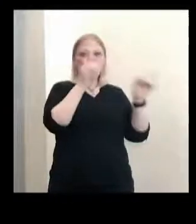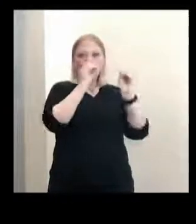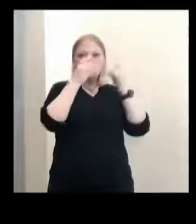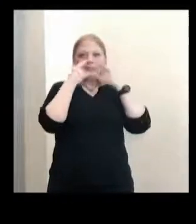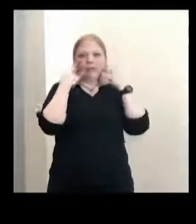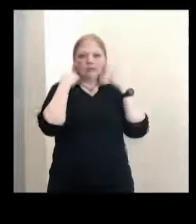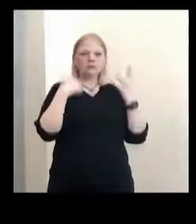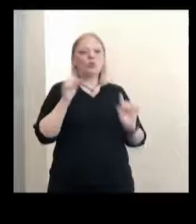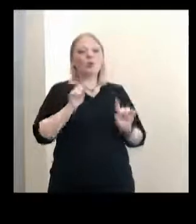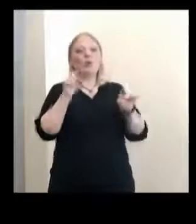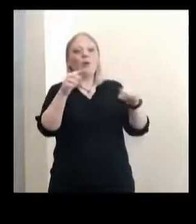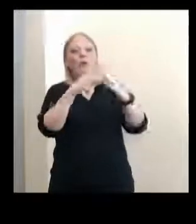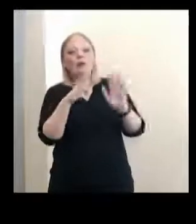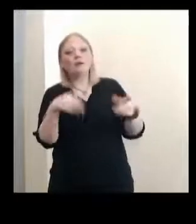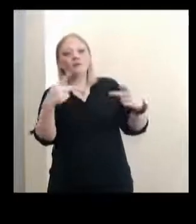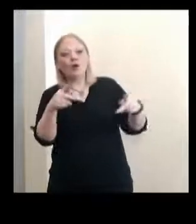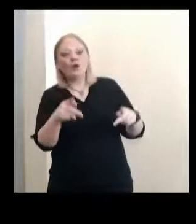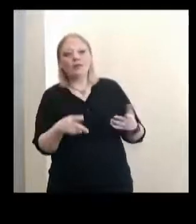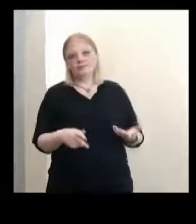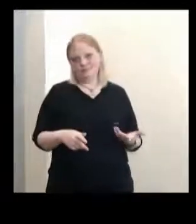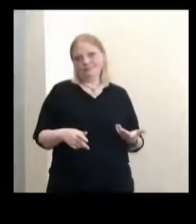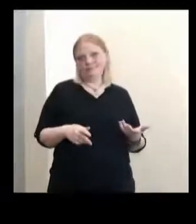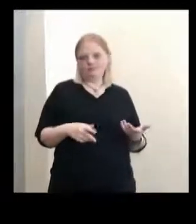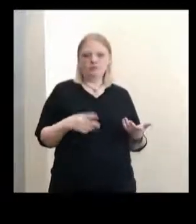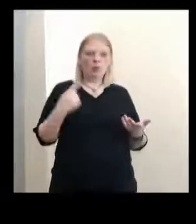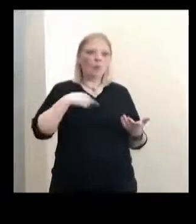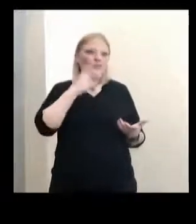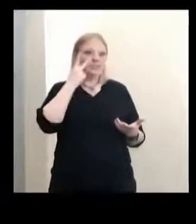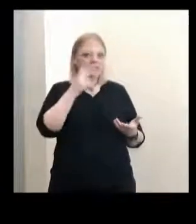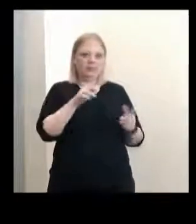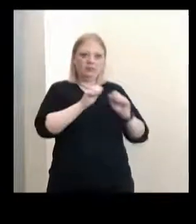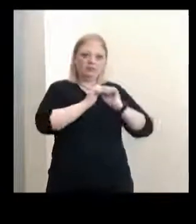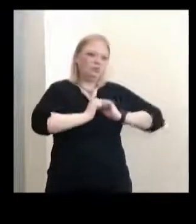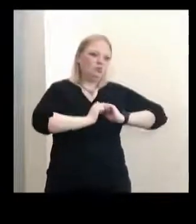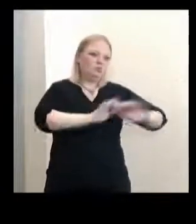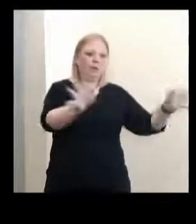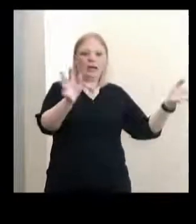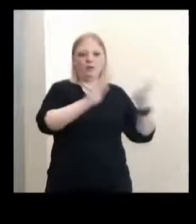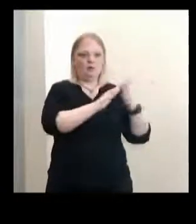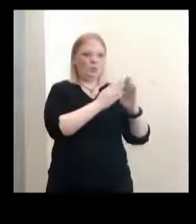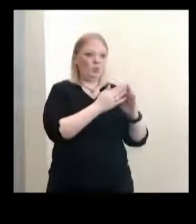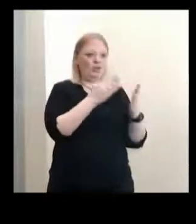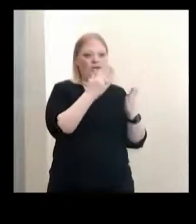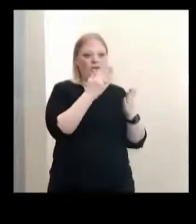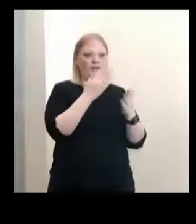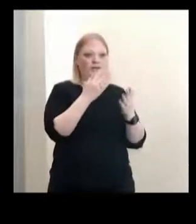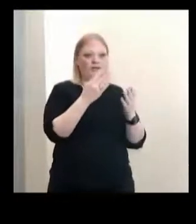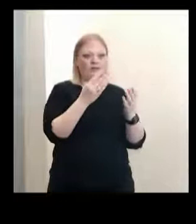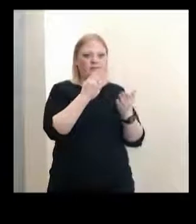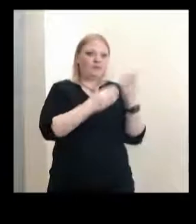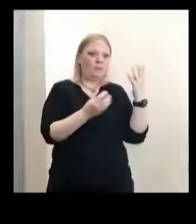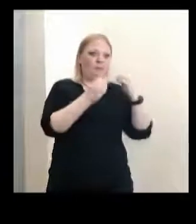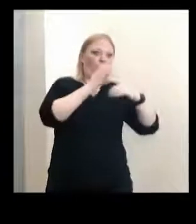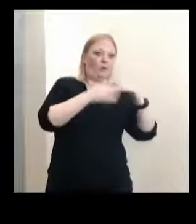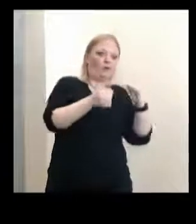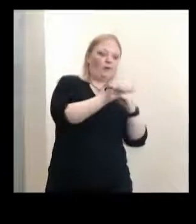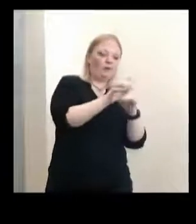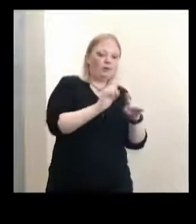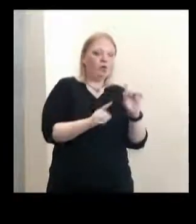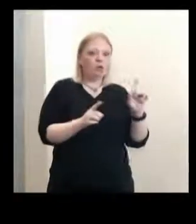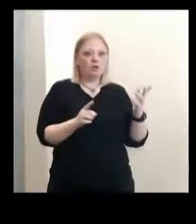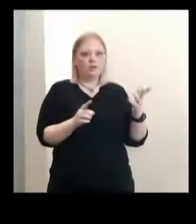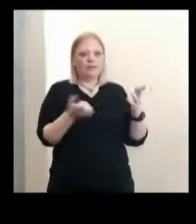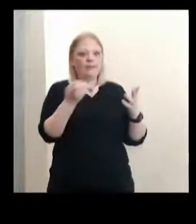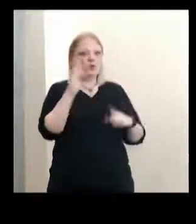party. So we're seeing continued transmission in our community, and in some communities higher than others. But what we're hearing from a